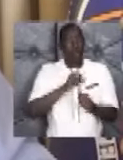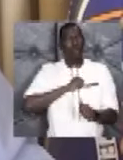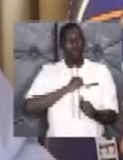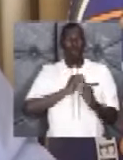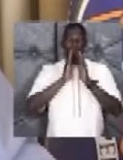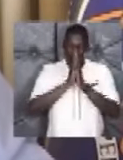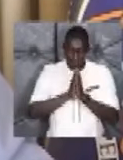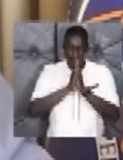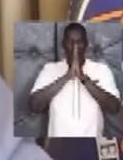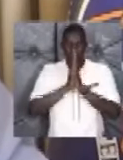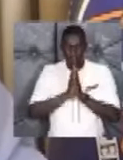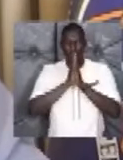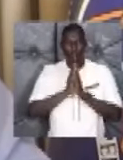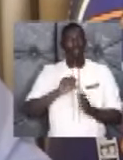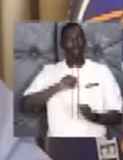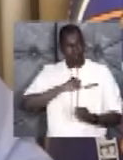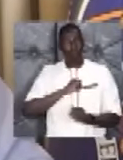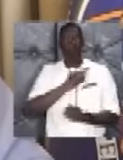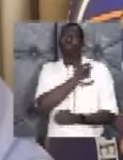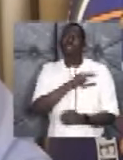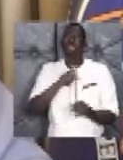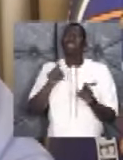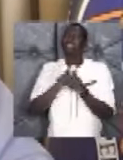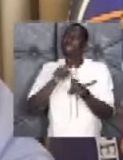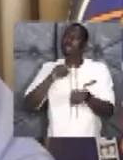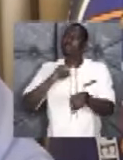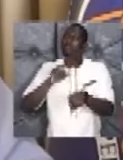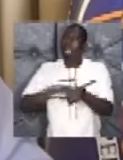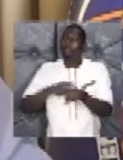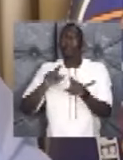like all other citizens.